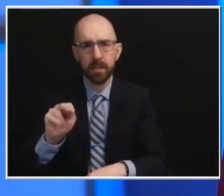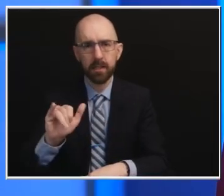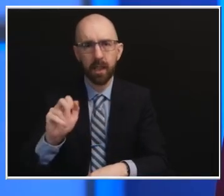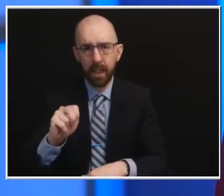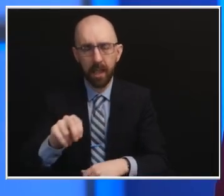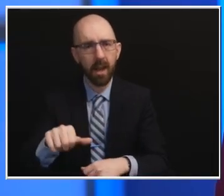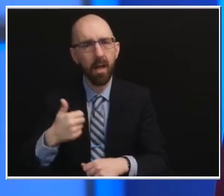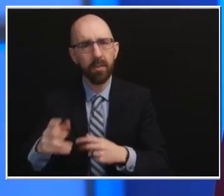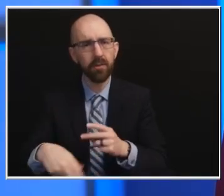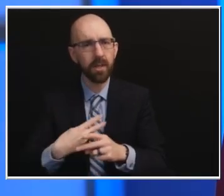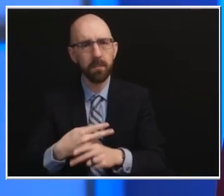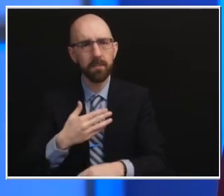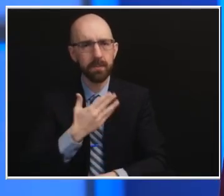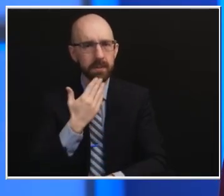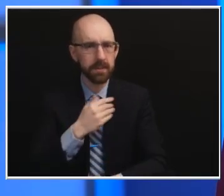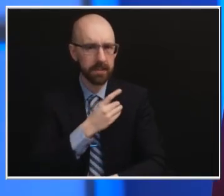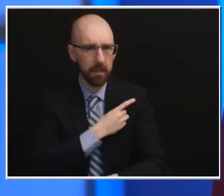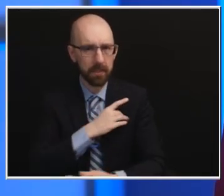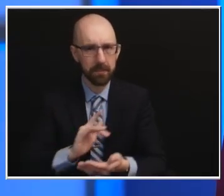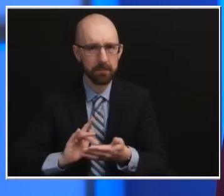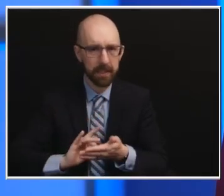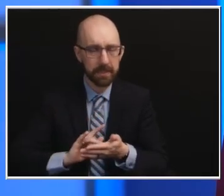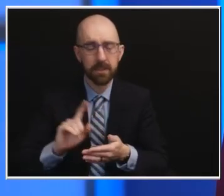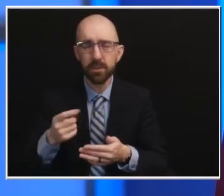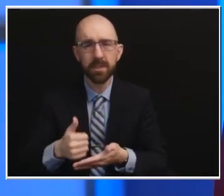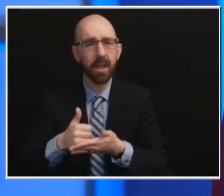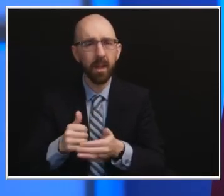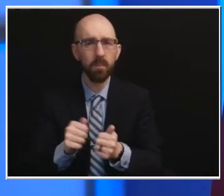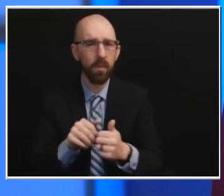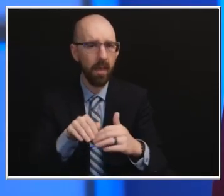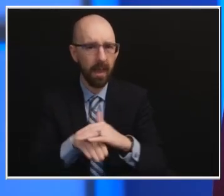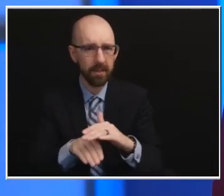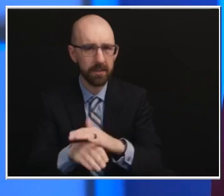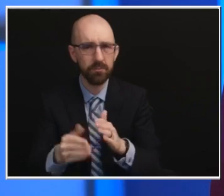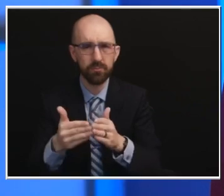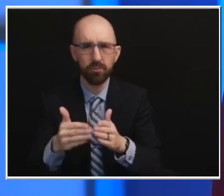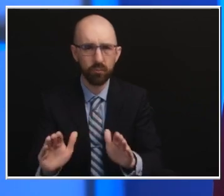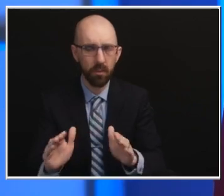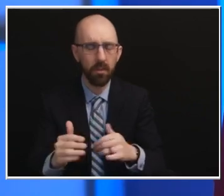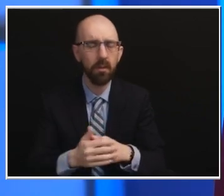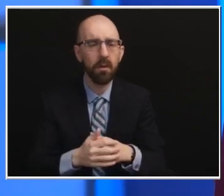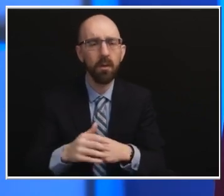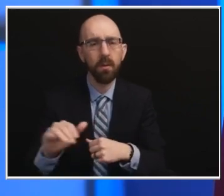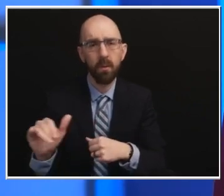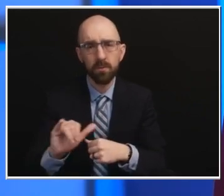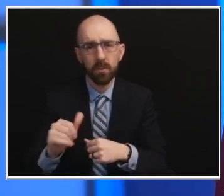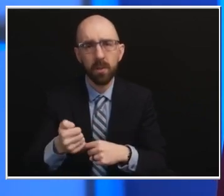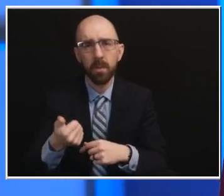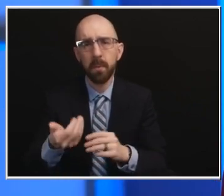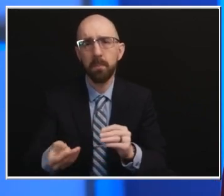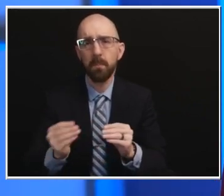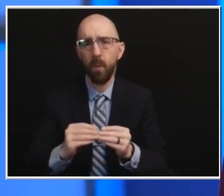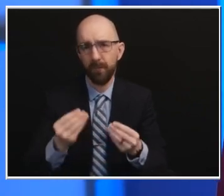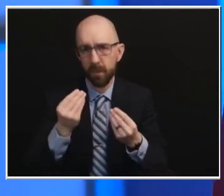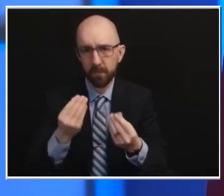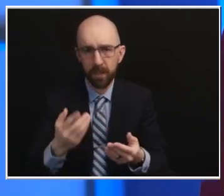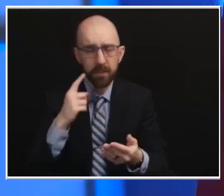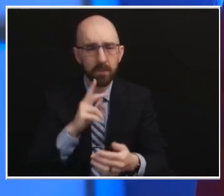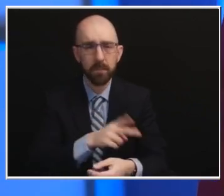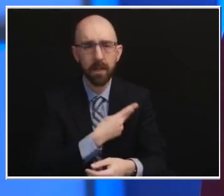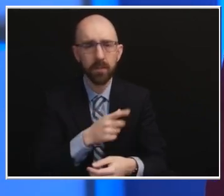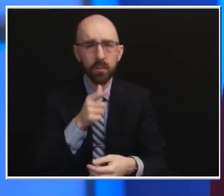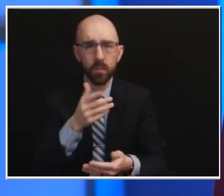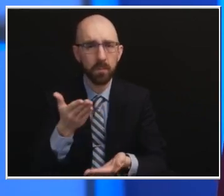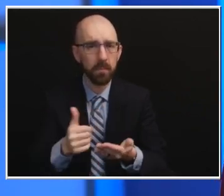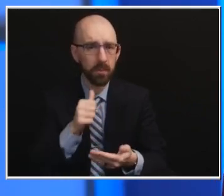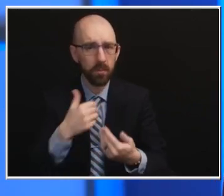diabetes medications, it just helps with access in general. And also a little bit more information for patients who may not have